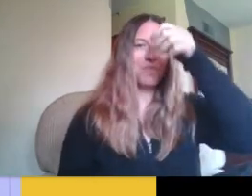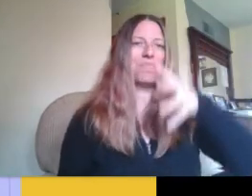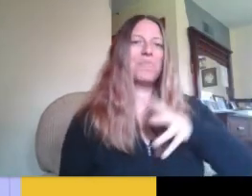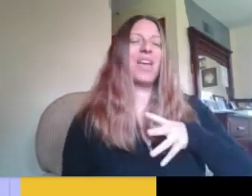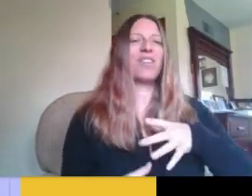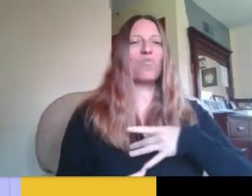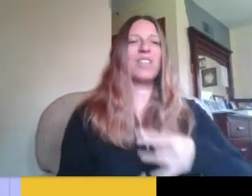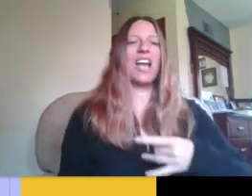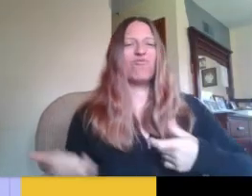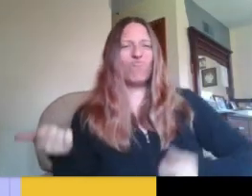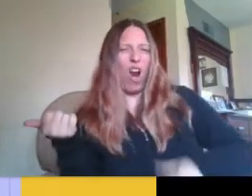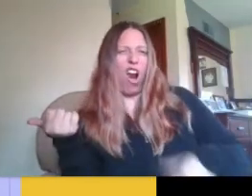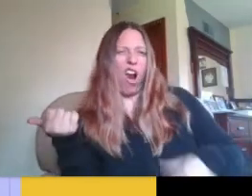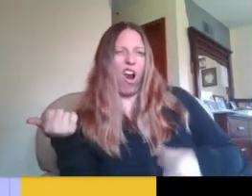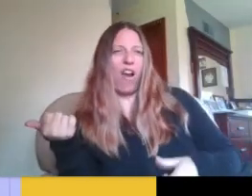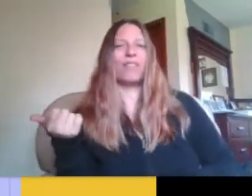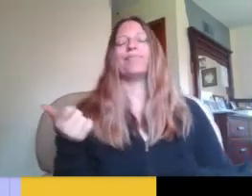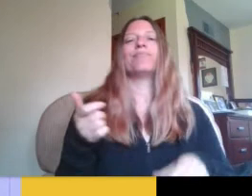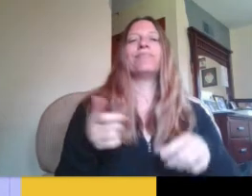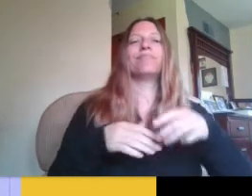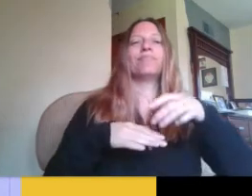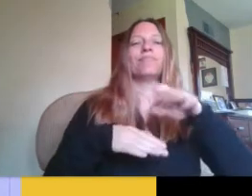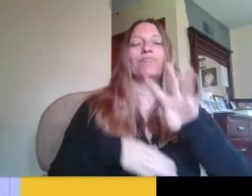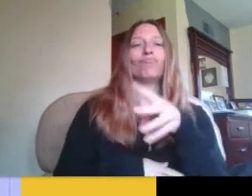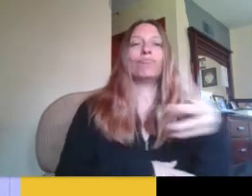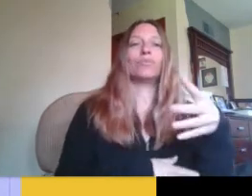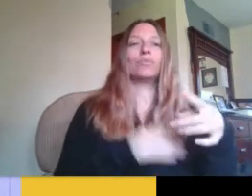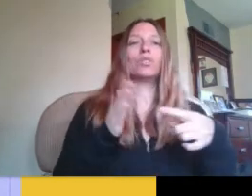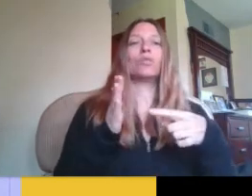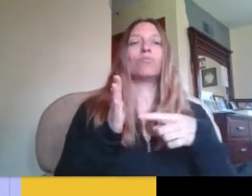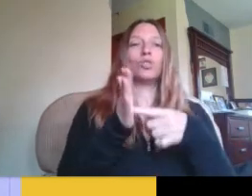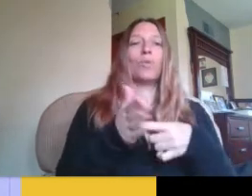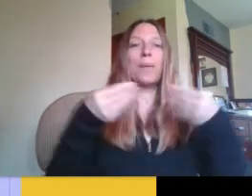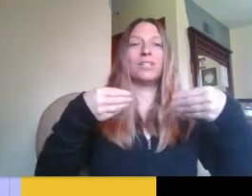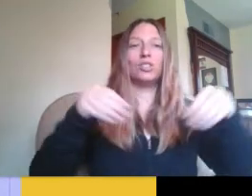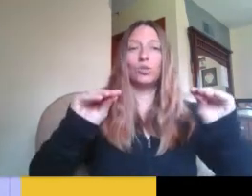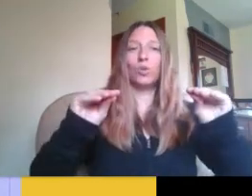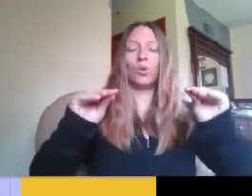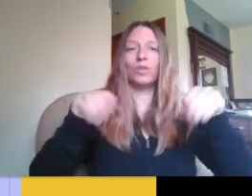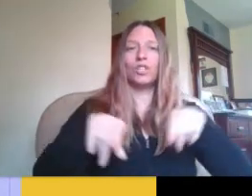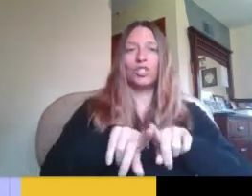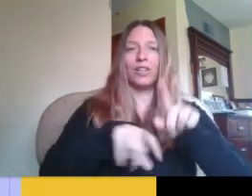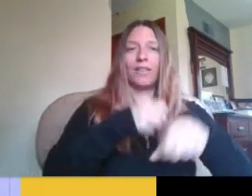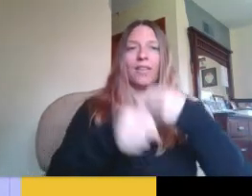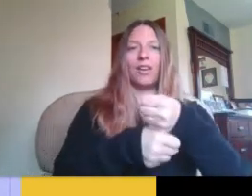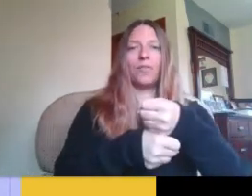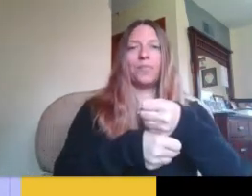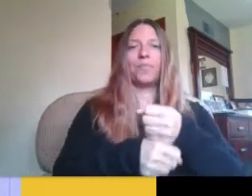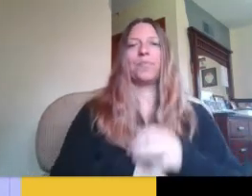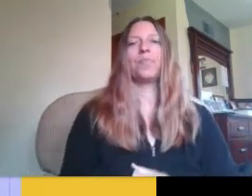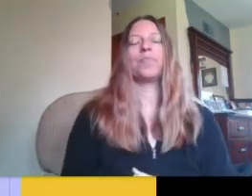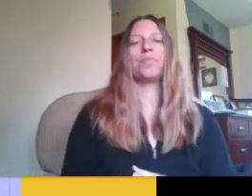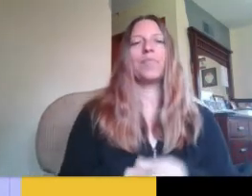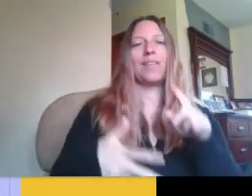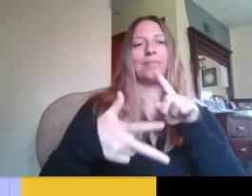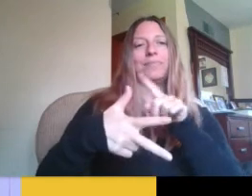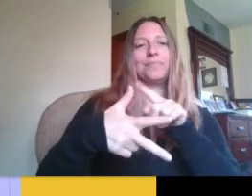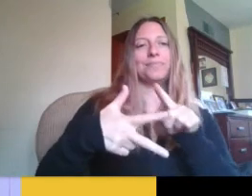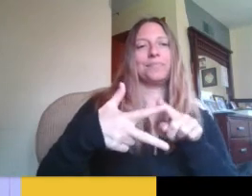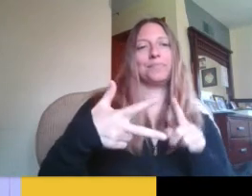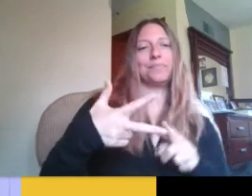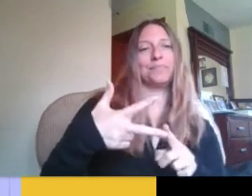guitars. Here's a table showing how many guitars he sold during each month of the year. Let's find the mean, median, and mode of this